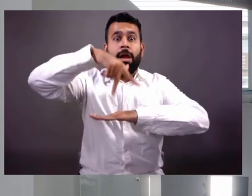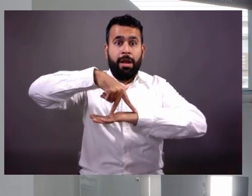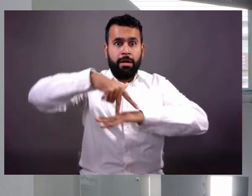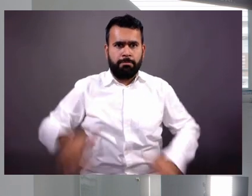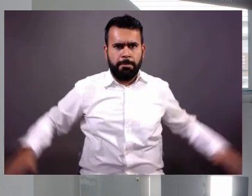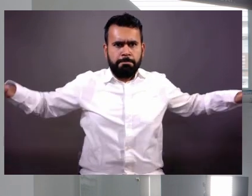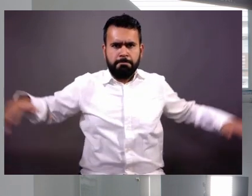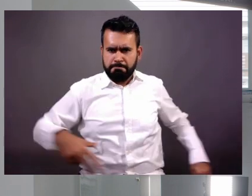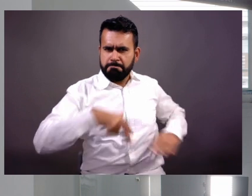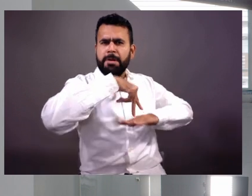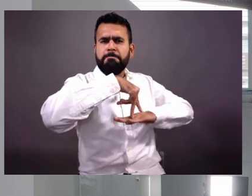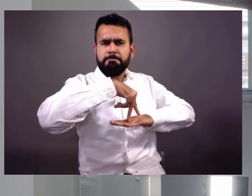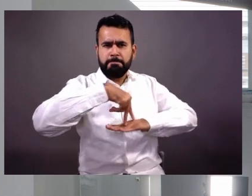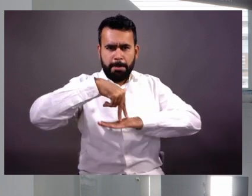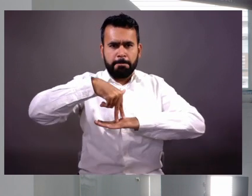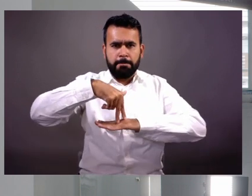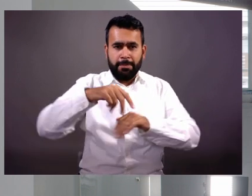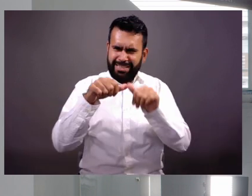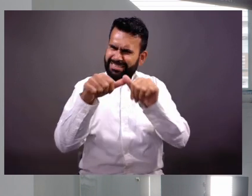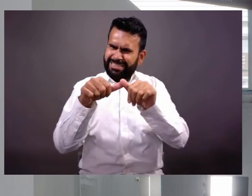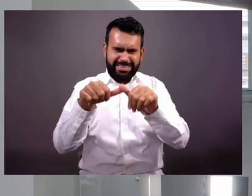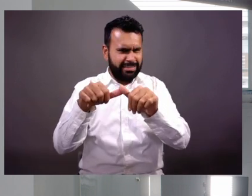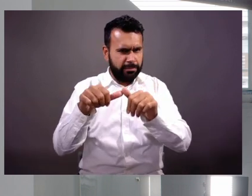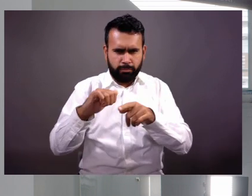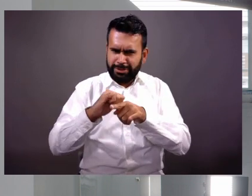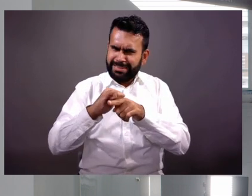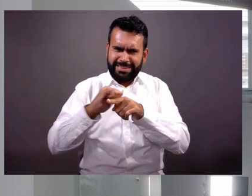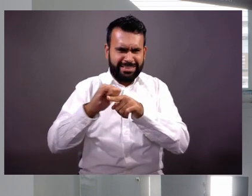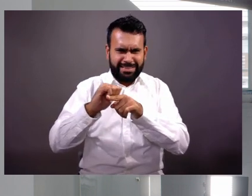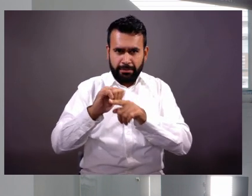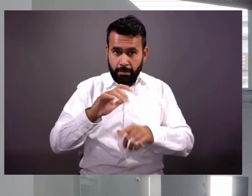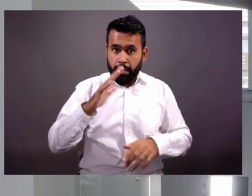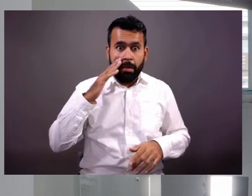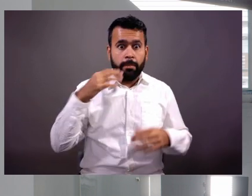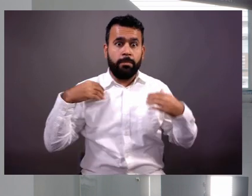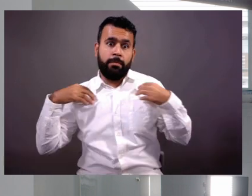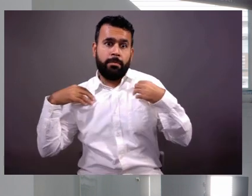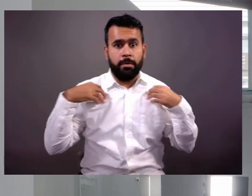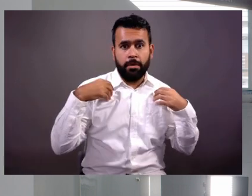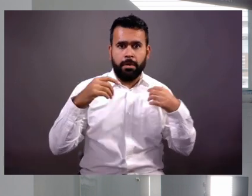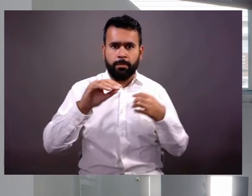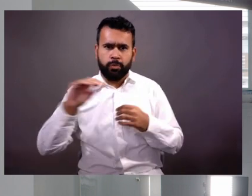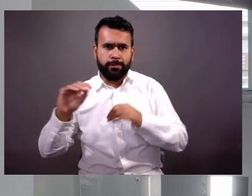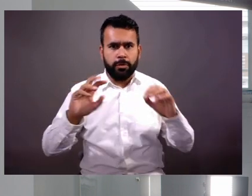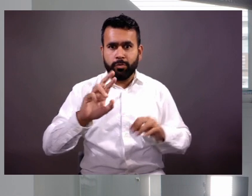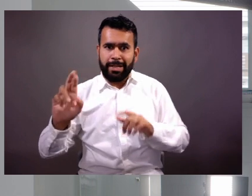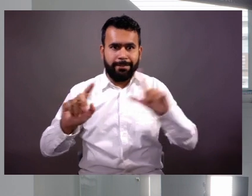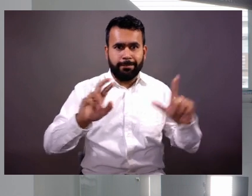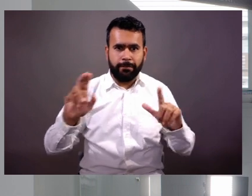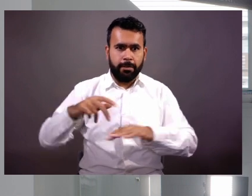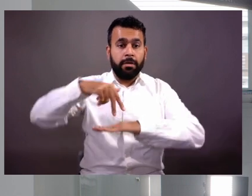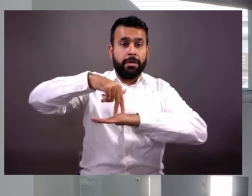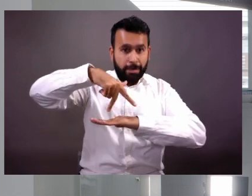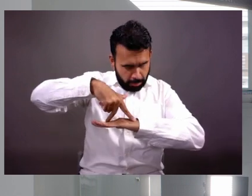5, 6, 7, 8. Boom. Ha. So you'll notice I'm kind of grooving to the side, to the right, left to right.